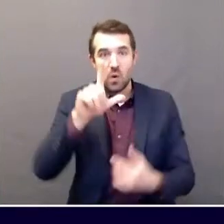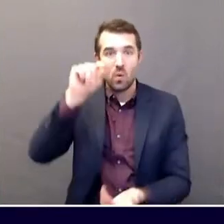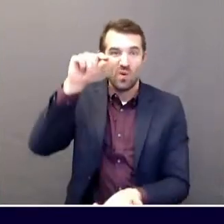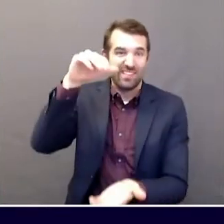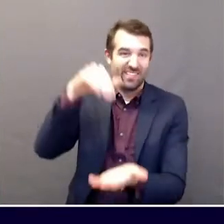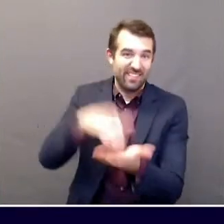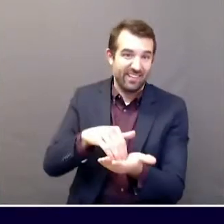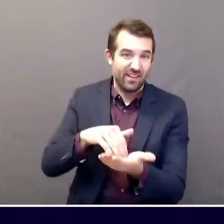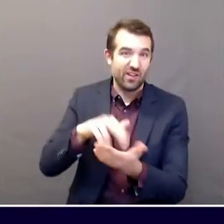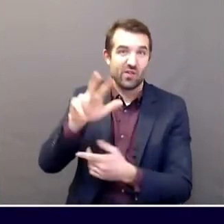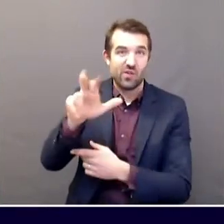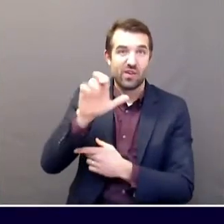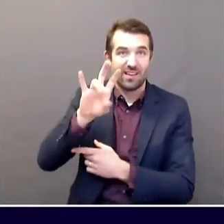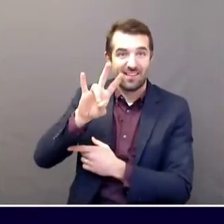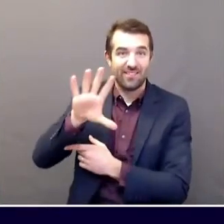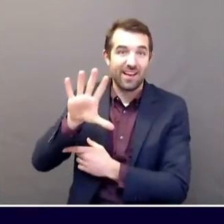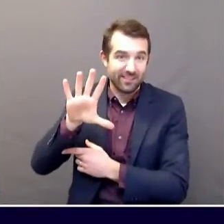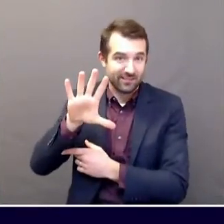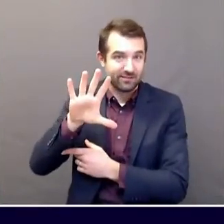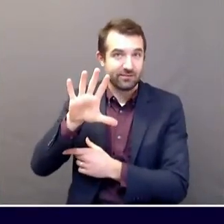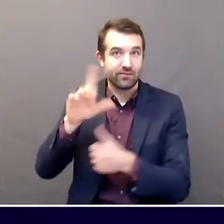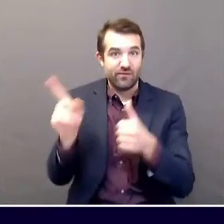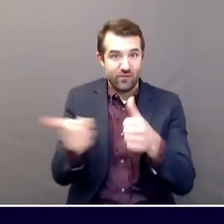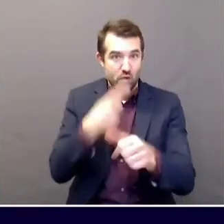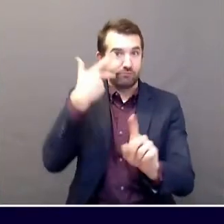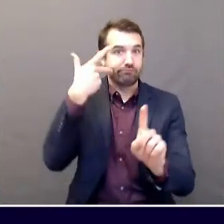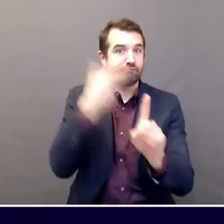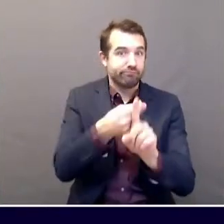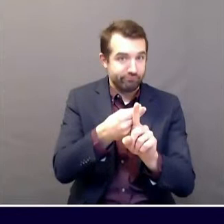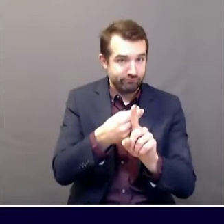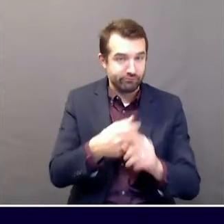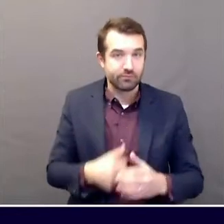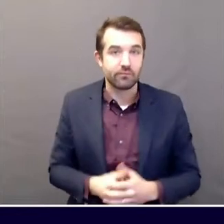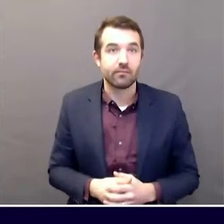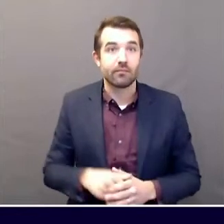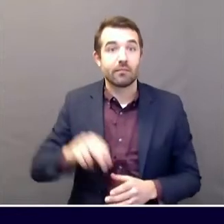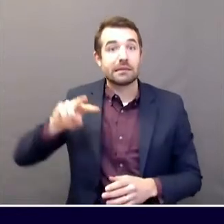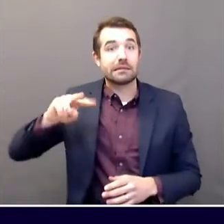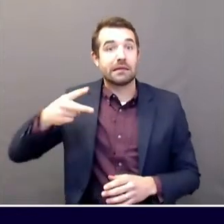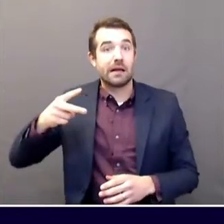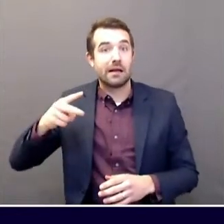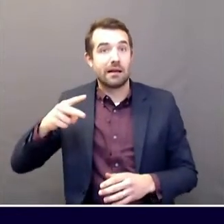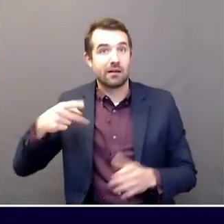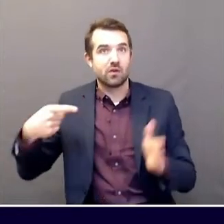20,375 first doses of COVID-19 vaccine. This comprises